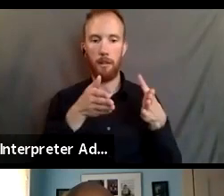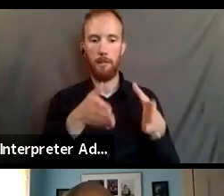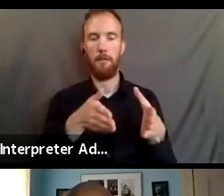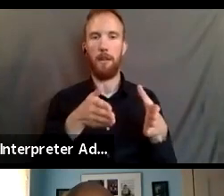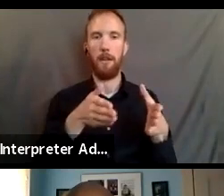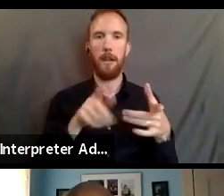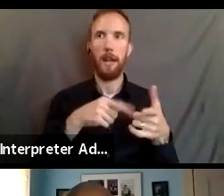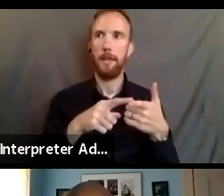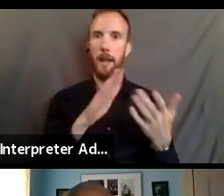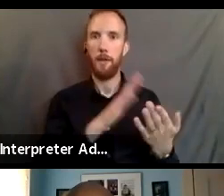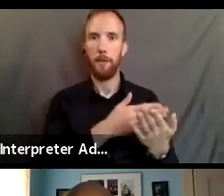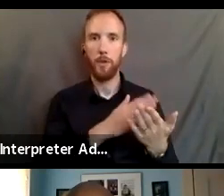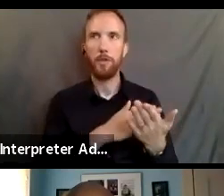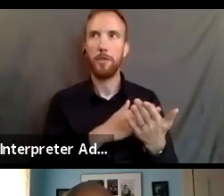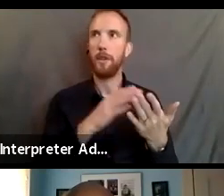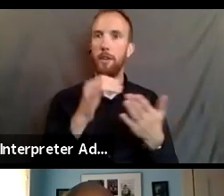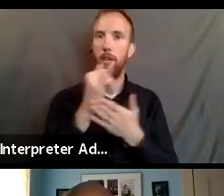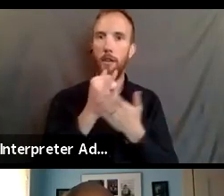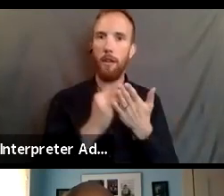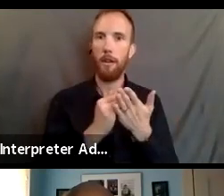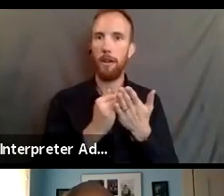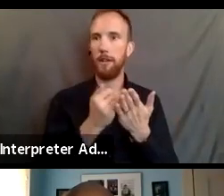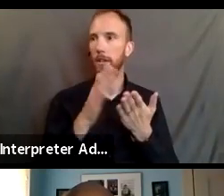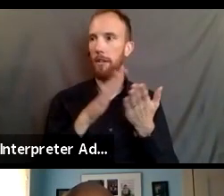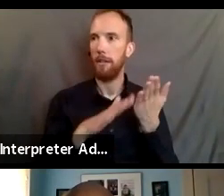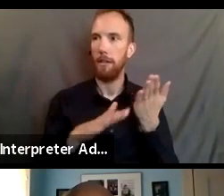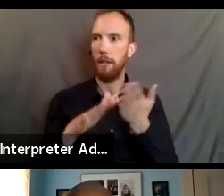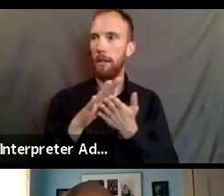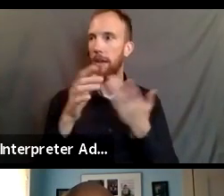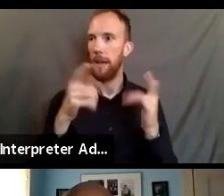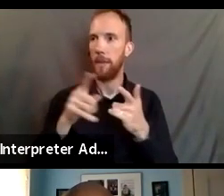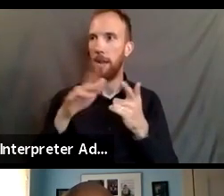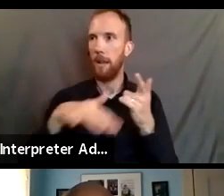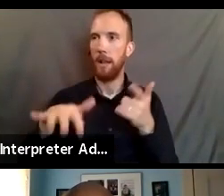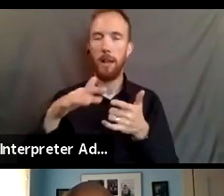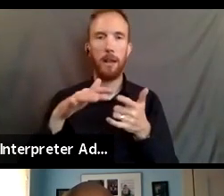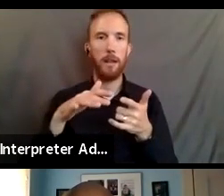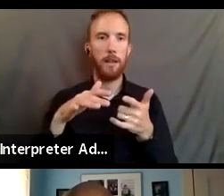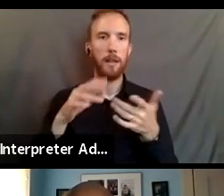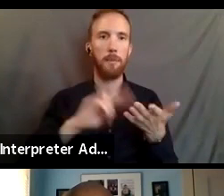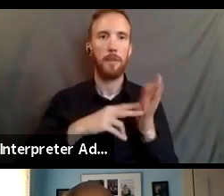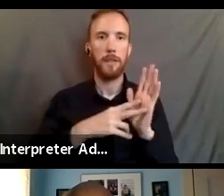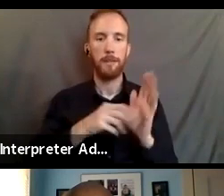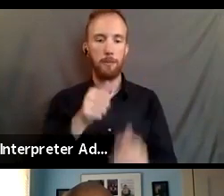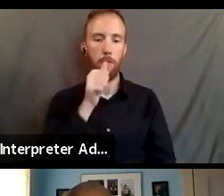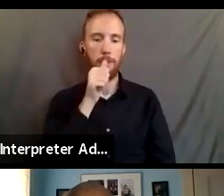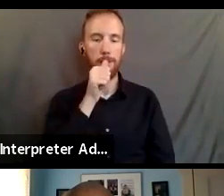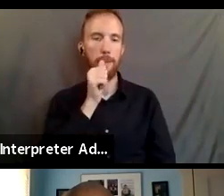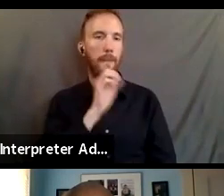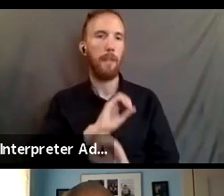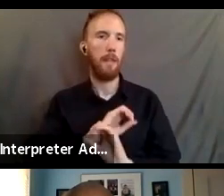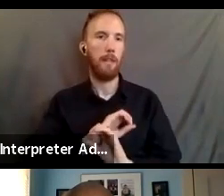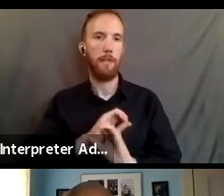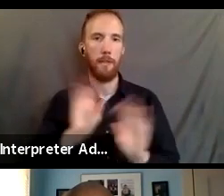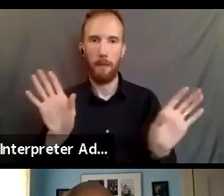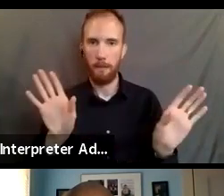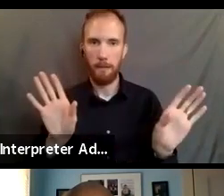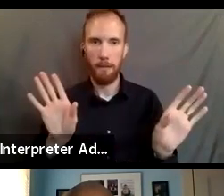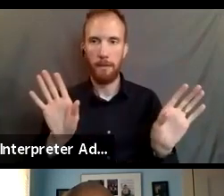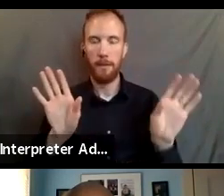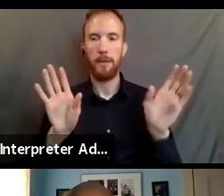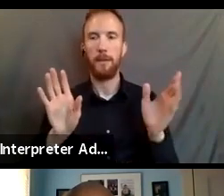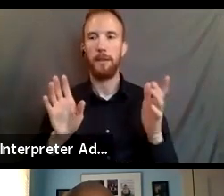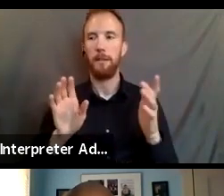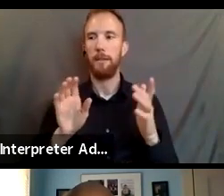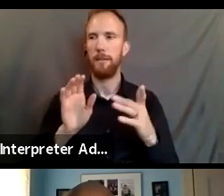places on the other side of the doors of our learning privacy does not exist in this scenario not all students are able to fully